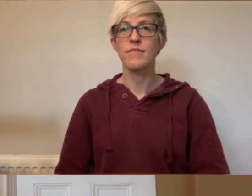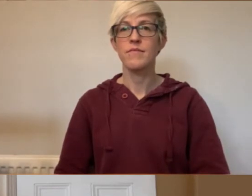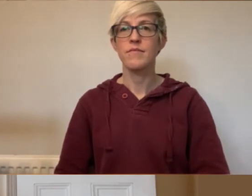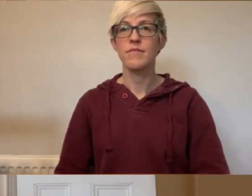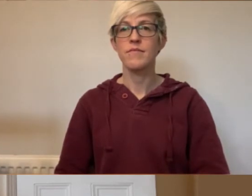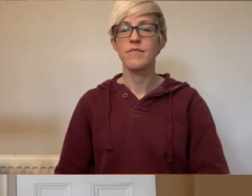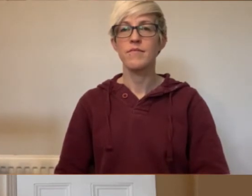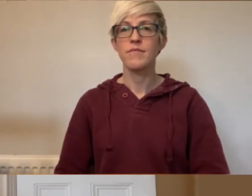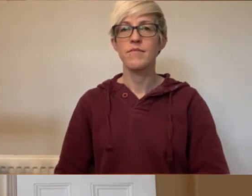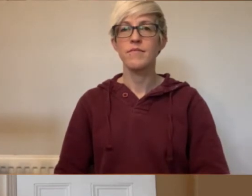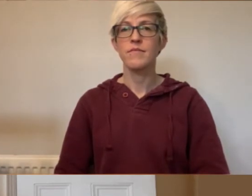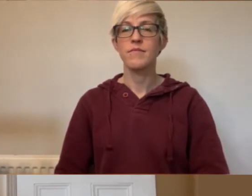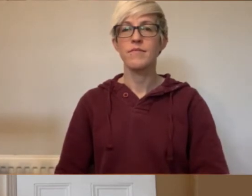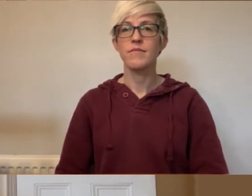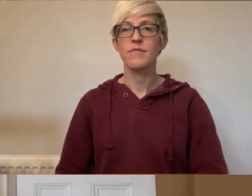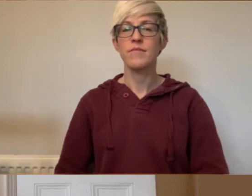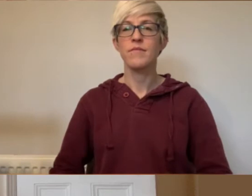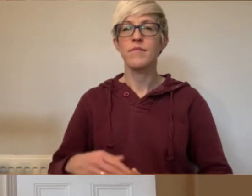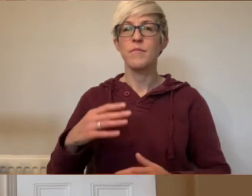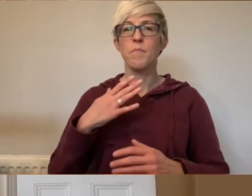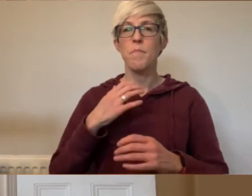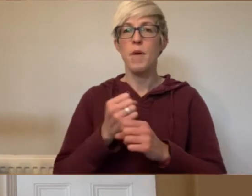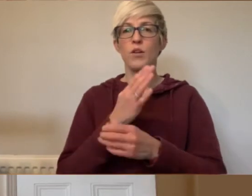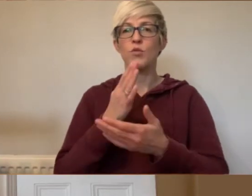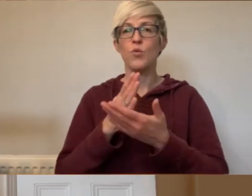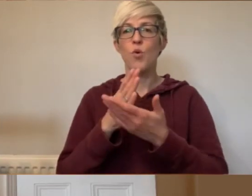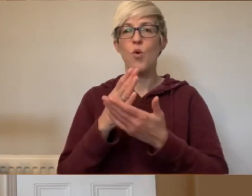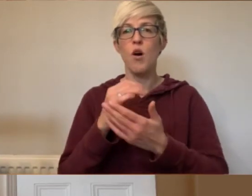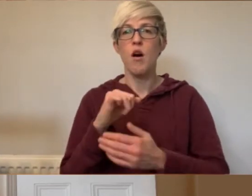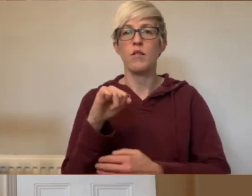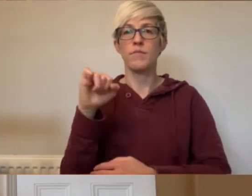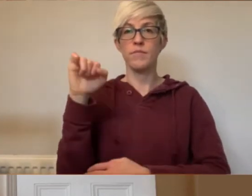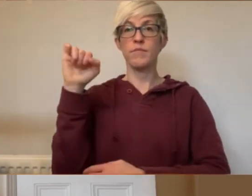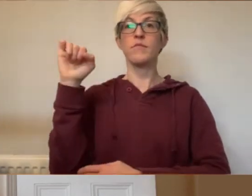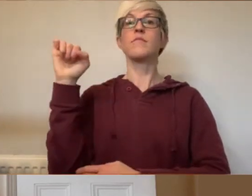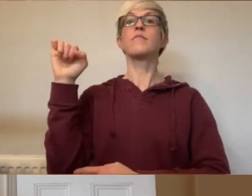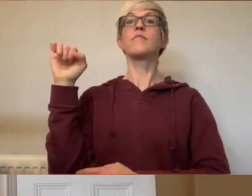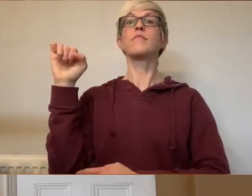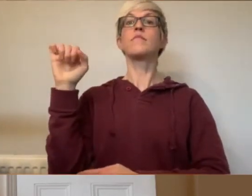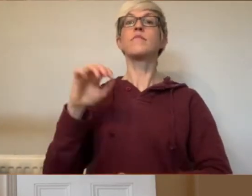Making sure you're now still sitting with length in your spine.